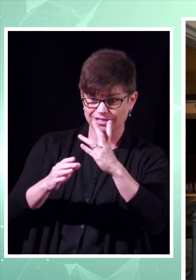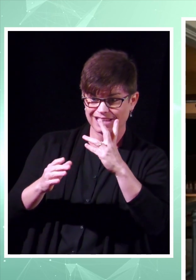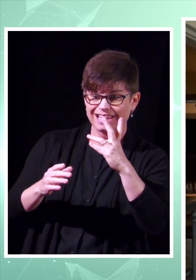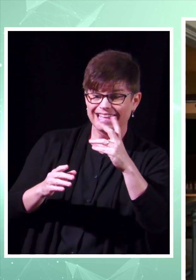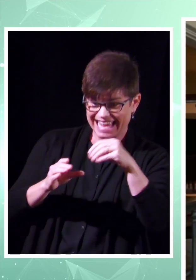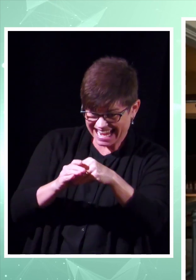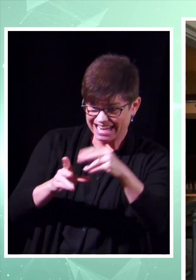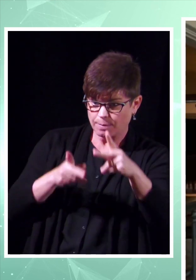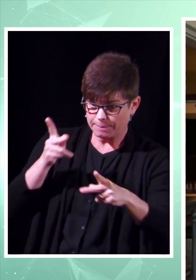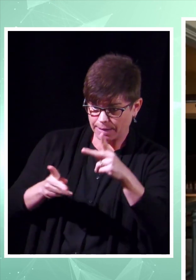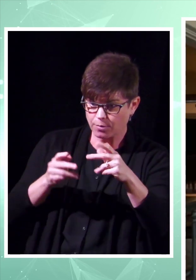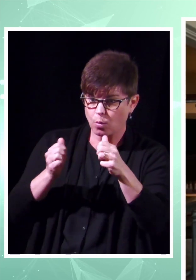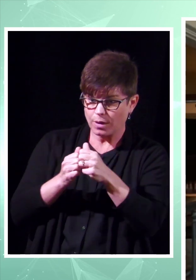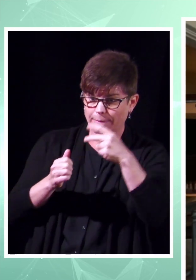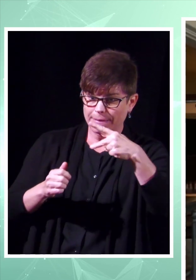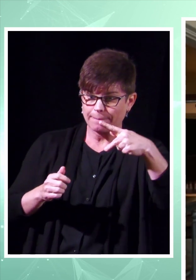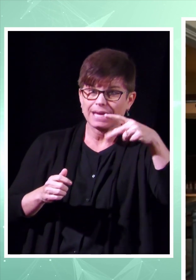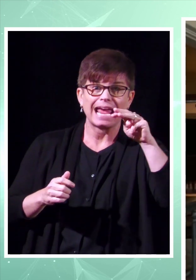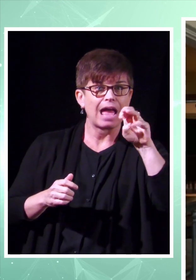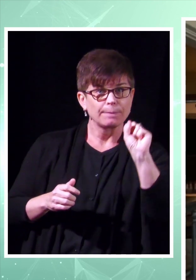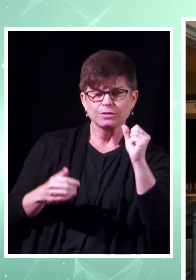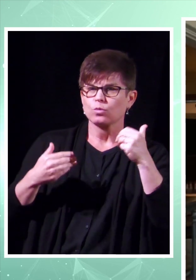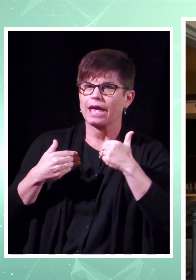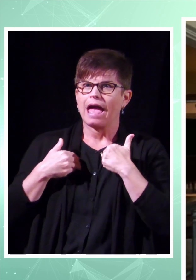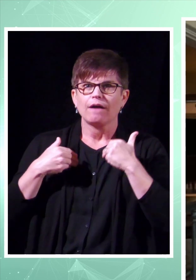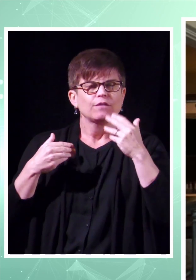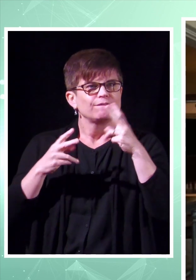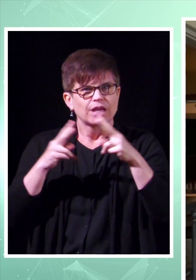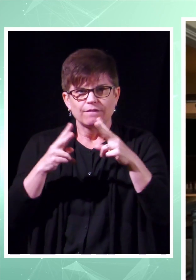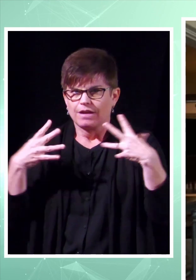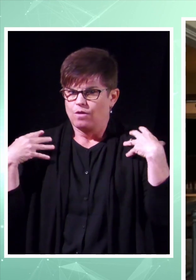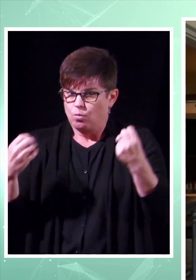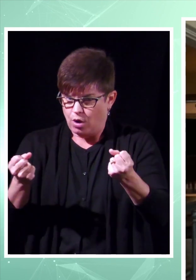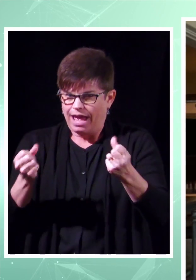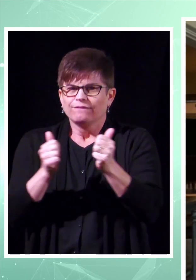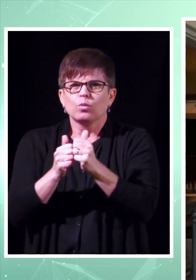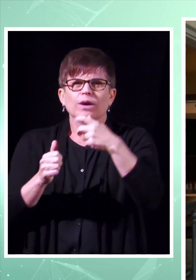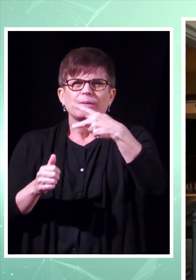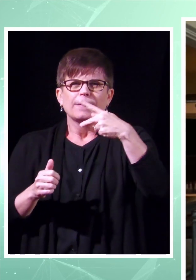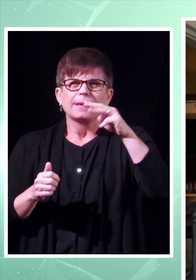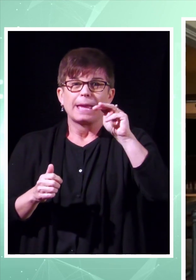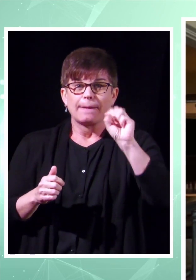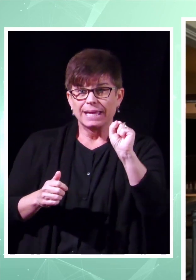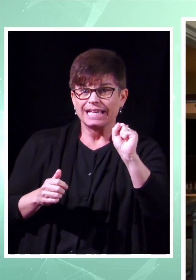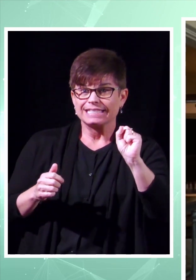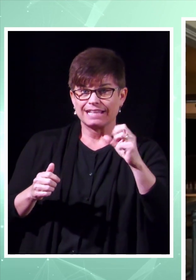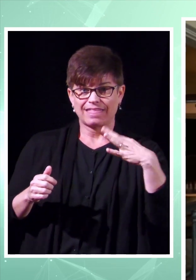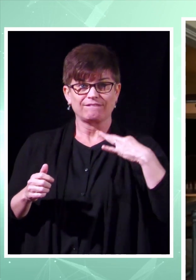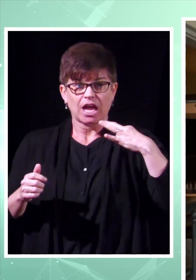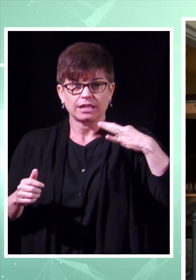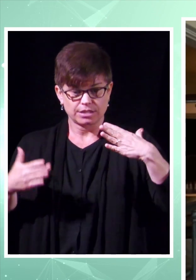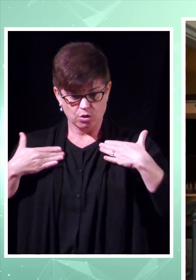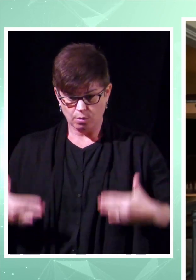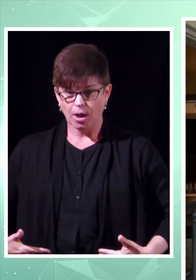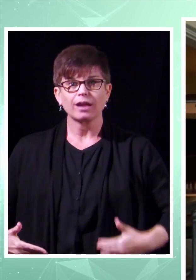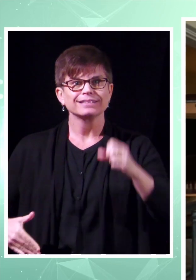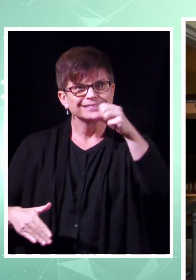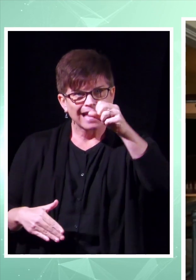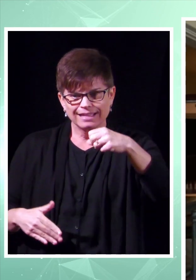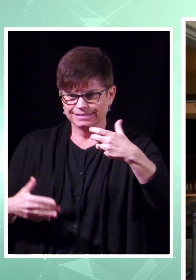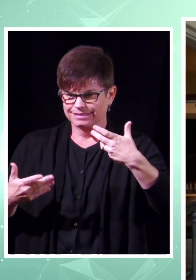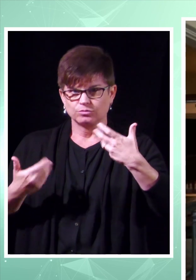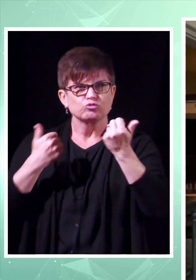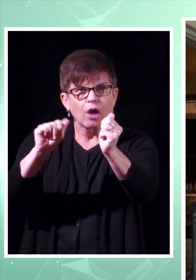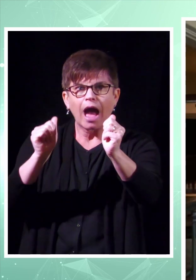center, we have several very, very brave human beings with PPMS that have volunteered their bodies to try to answer that exact